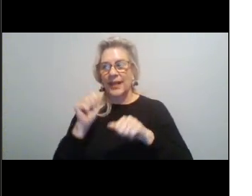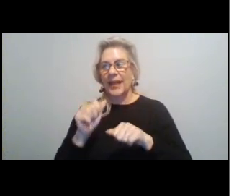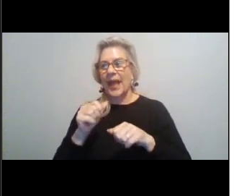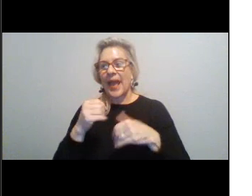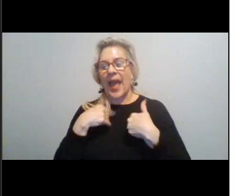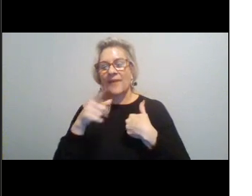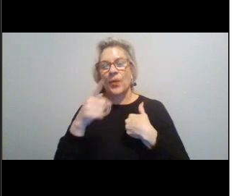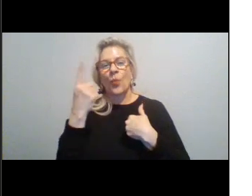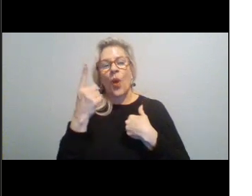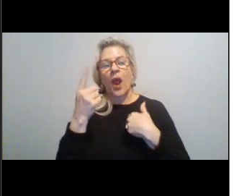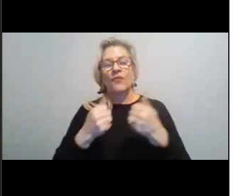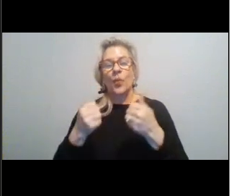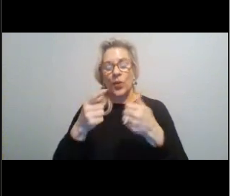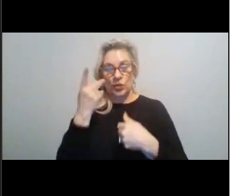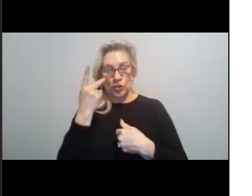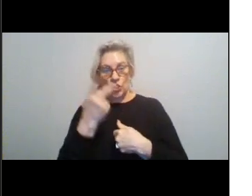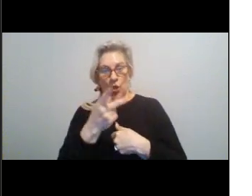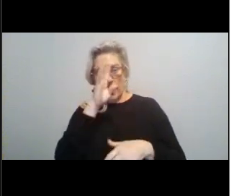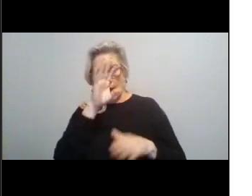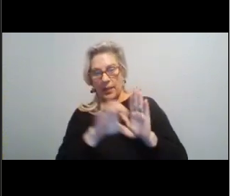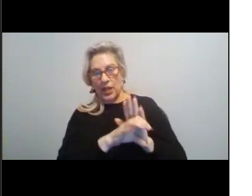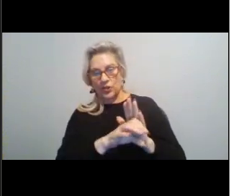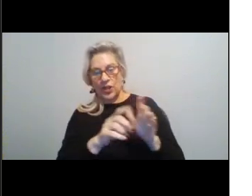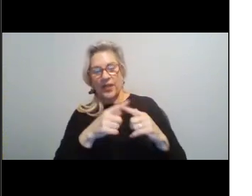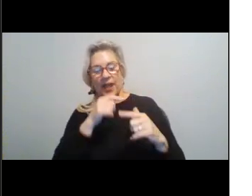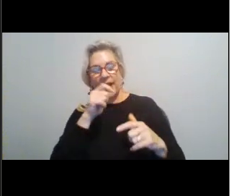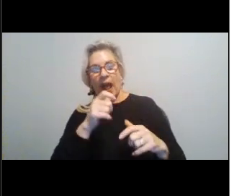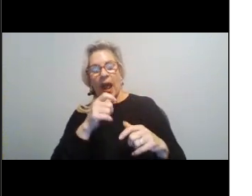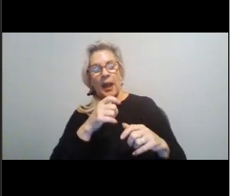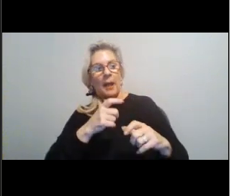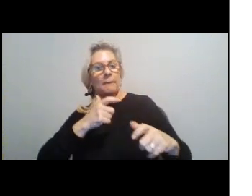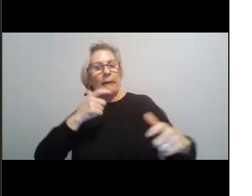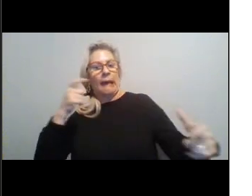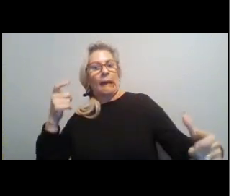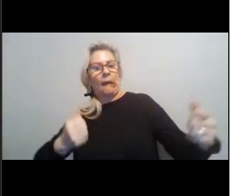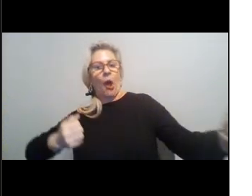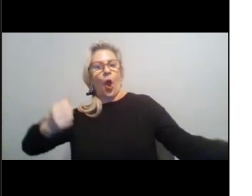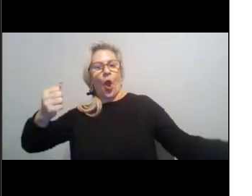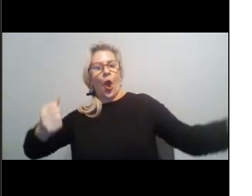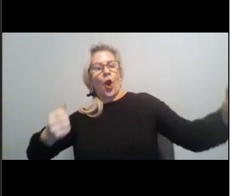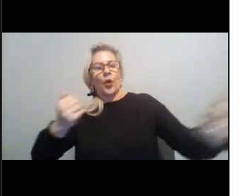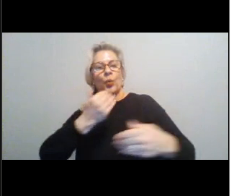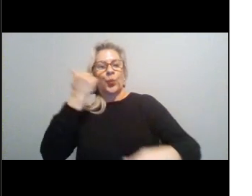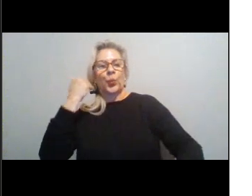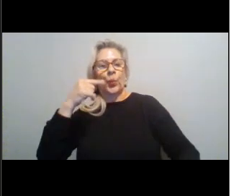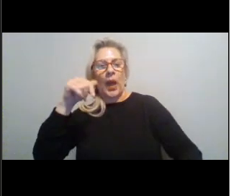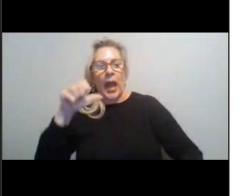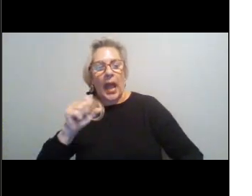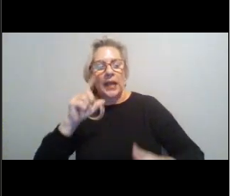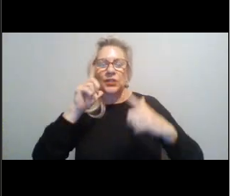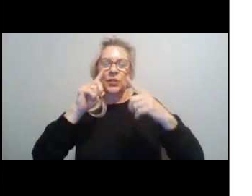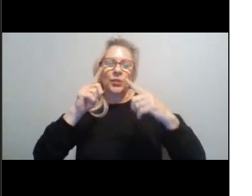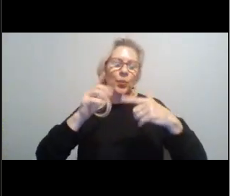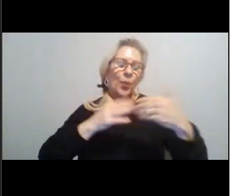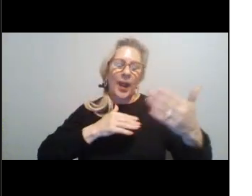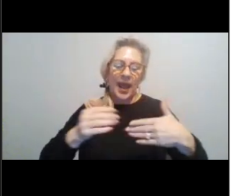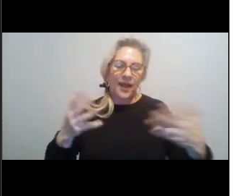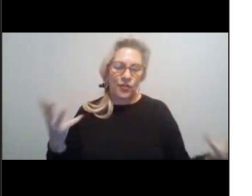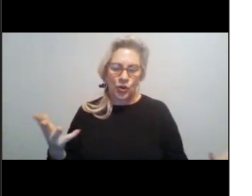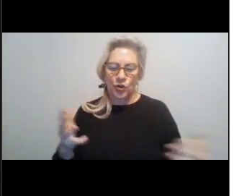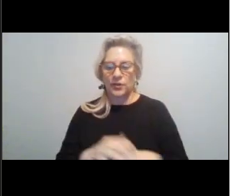one of the vehicles that you saw, then they're not in their Cadillac Escalade or they're not in their whatever Ford